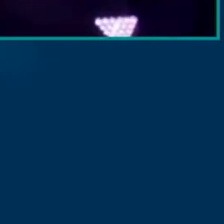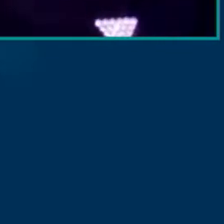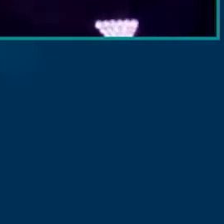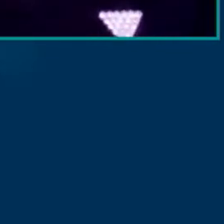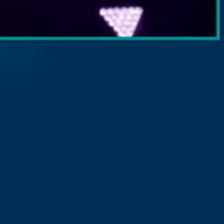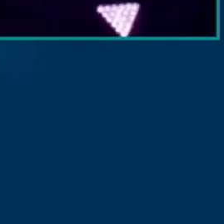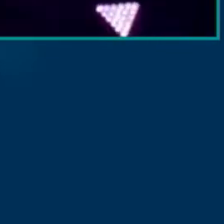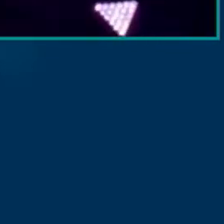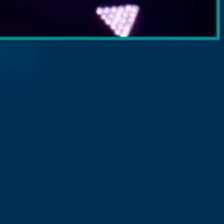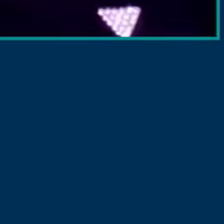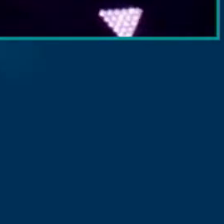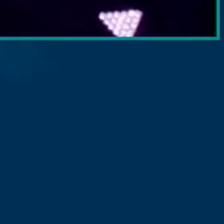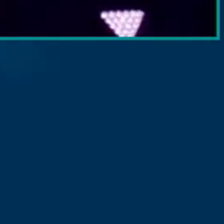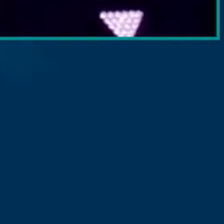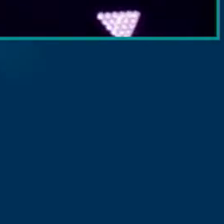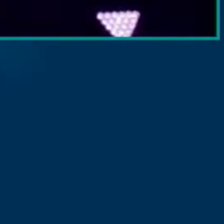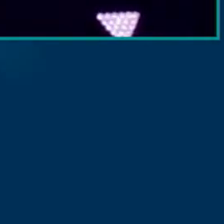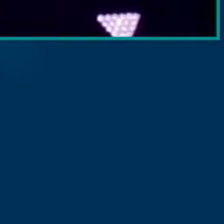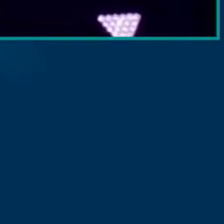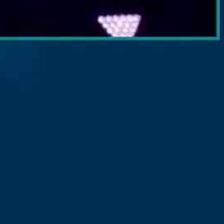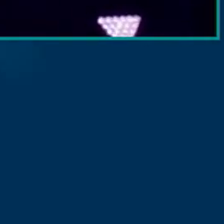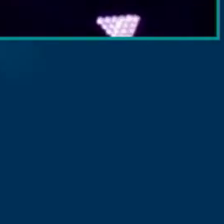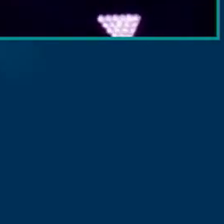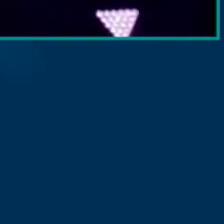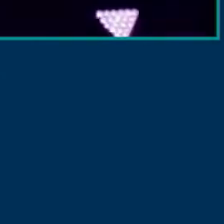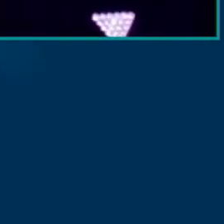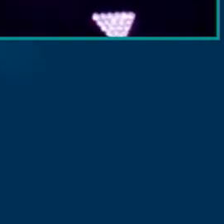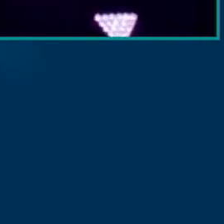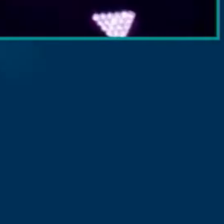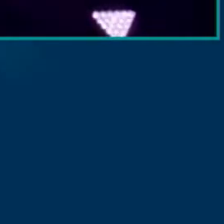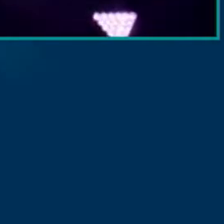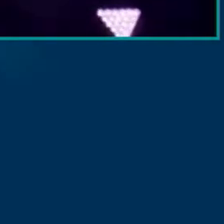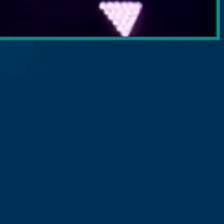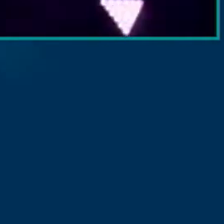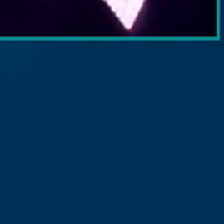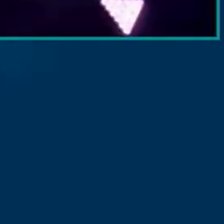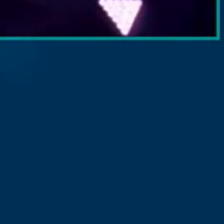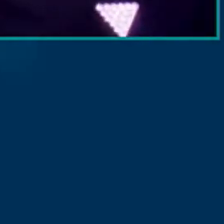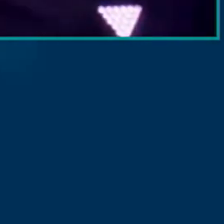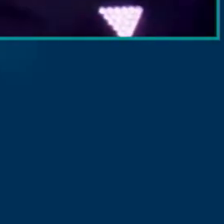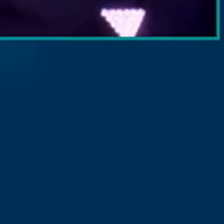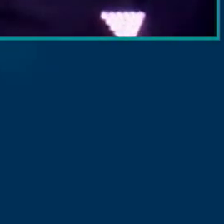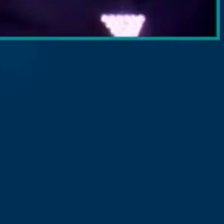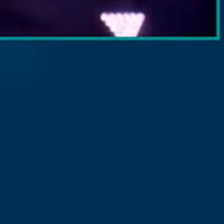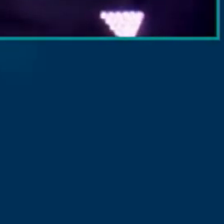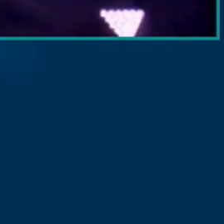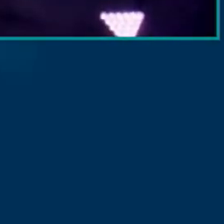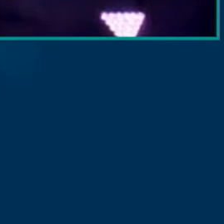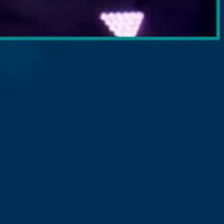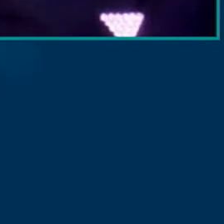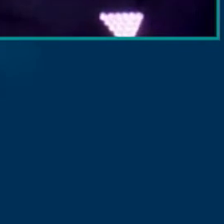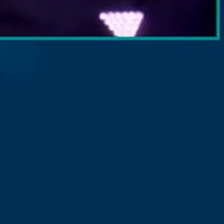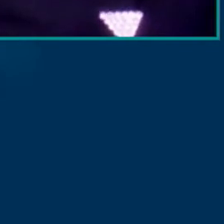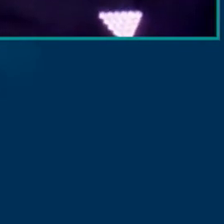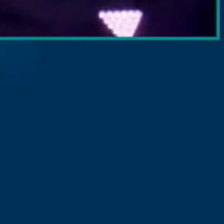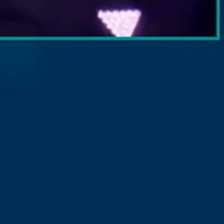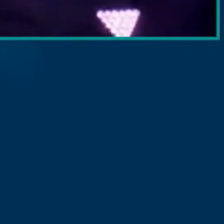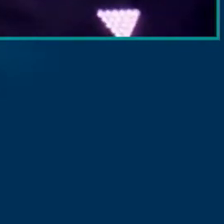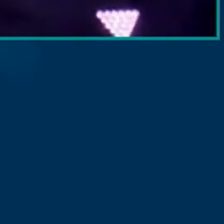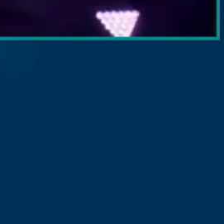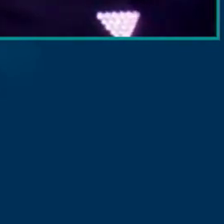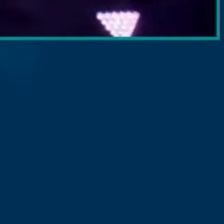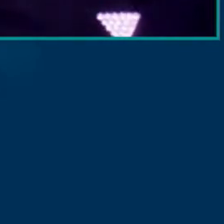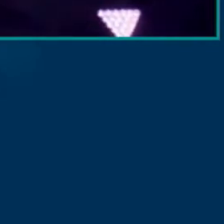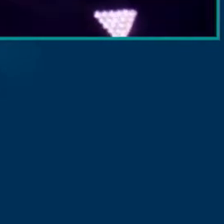importantly, tested in practice even before it was adopted by the UN Council. At